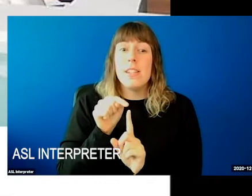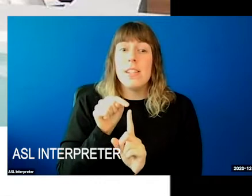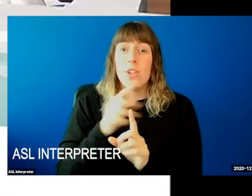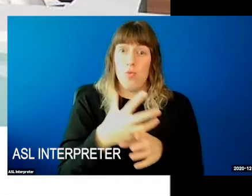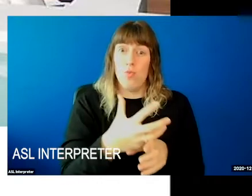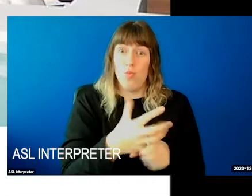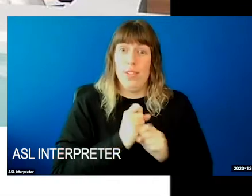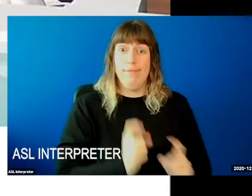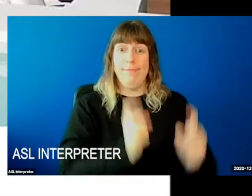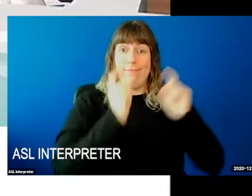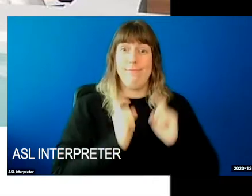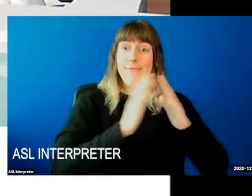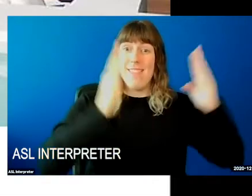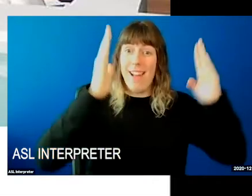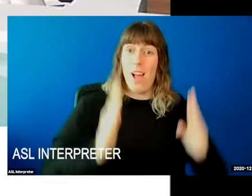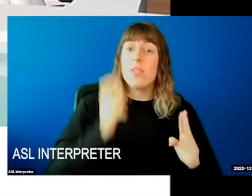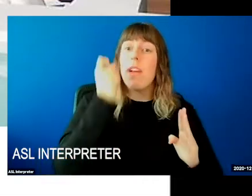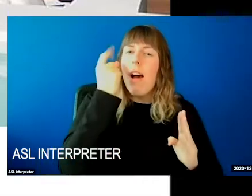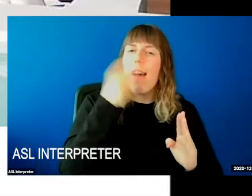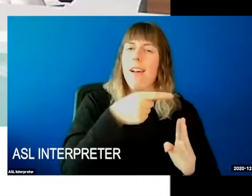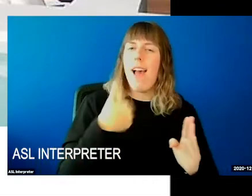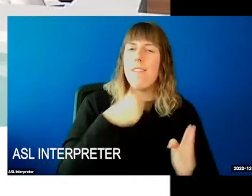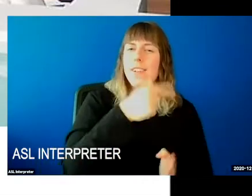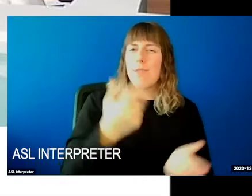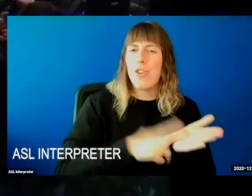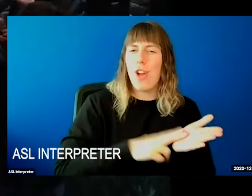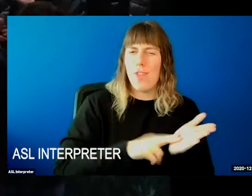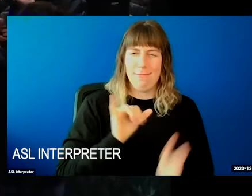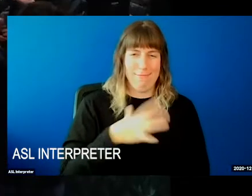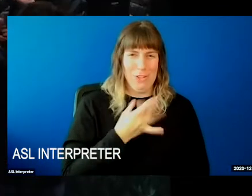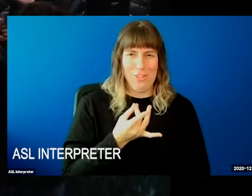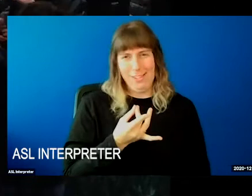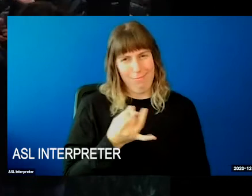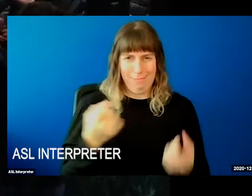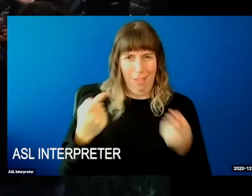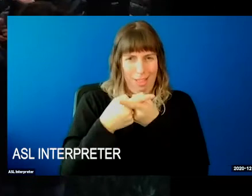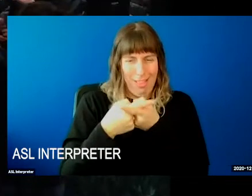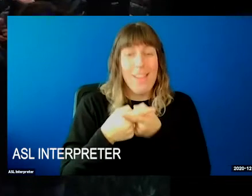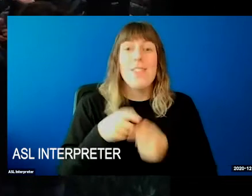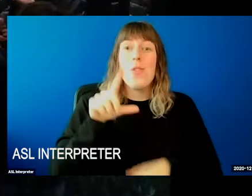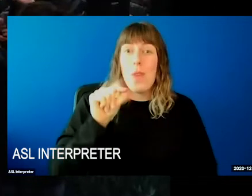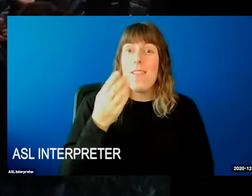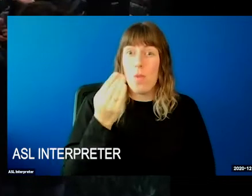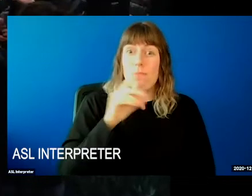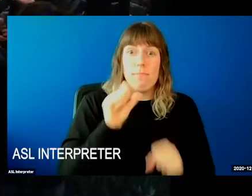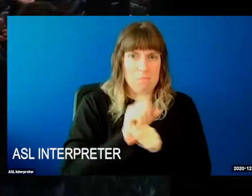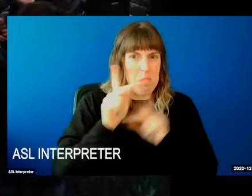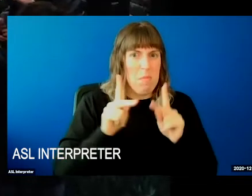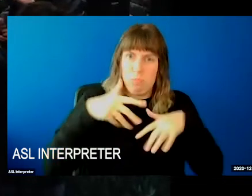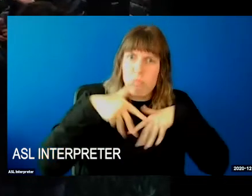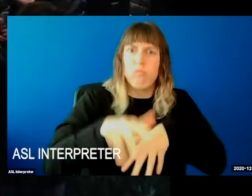house from somebody who had a big government contract. And so what happened in late 2014 is there were huge demonstrations